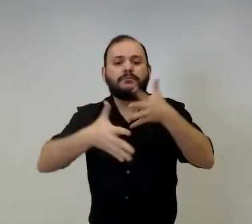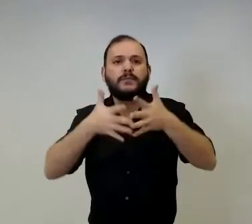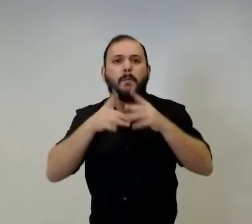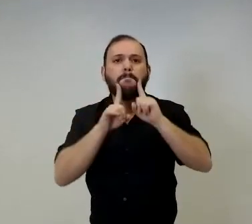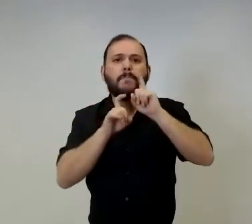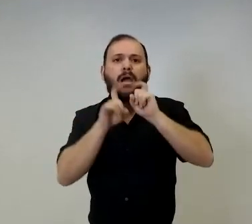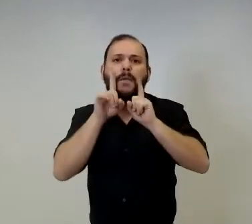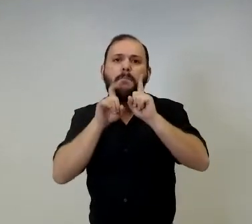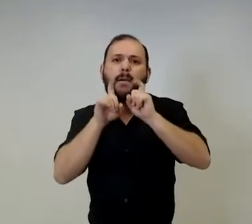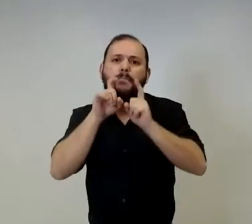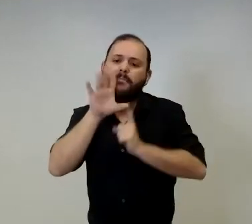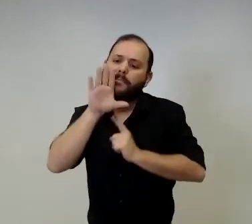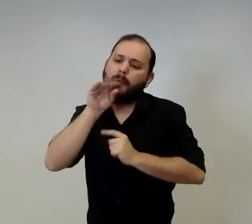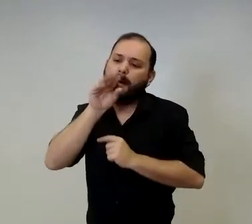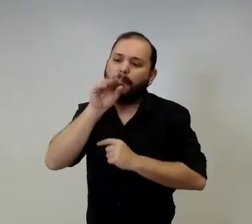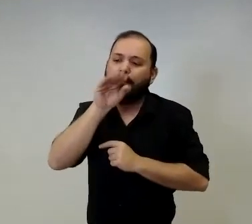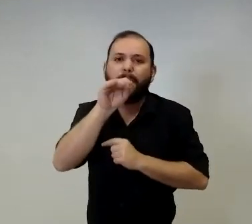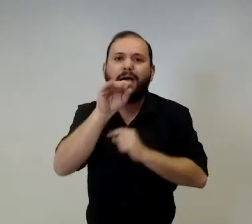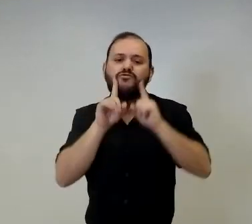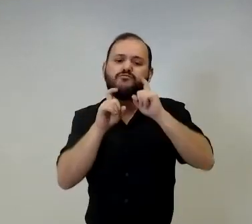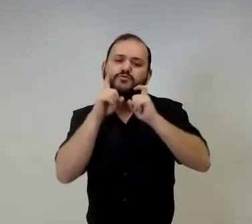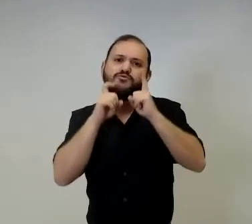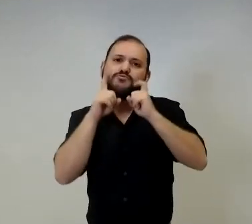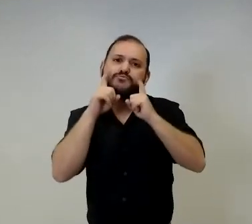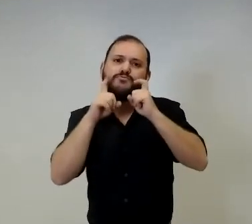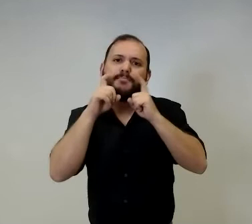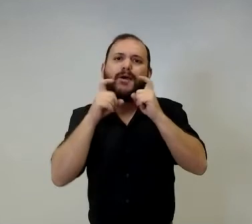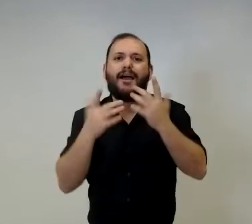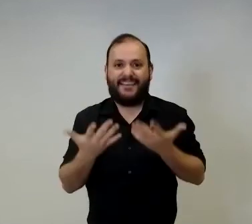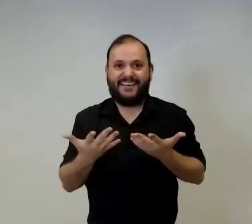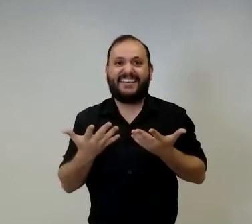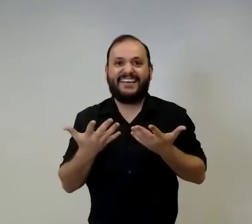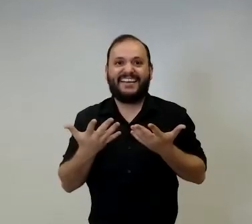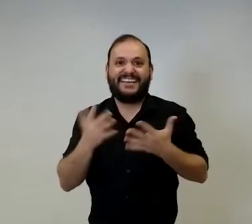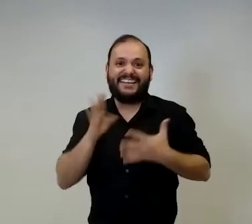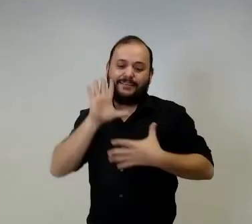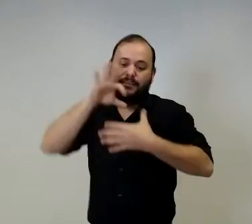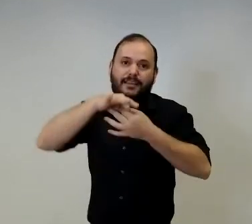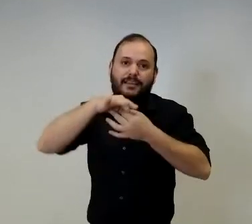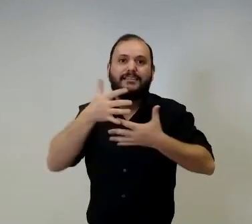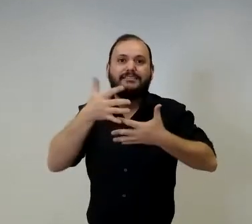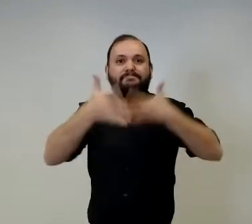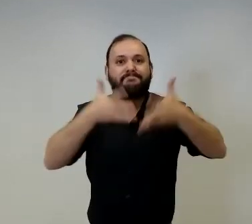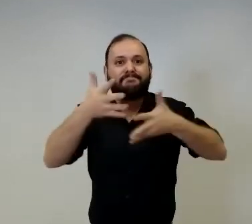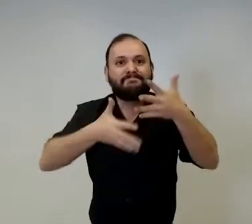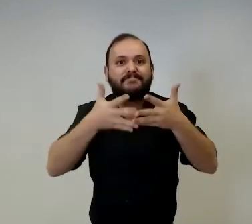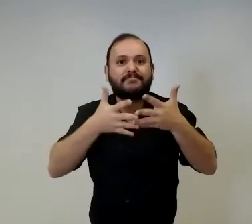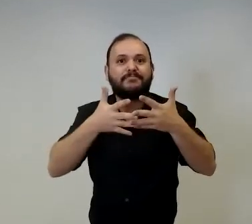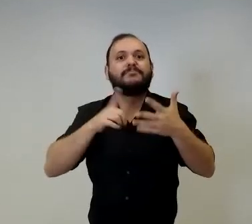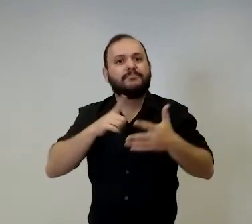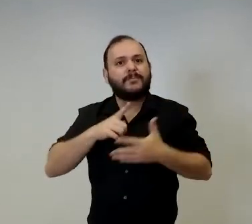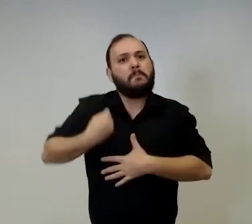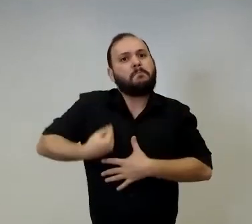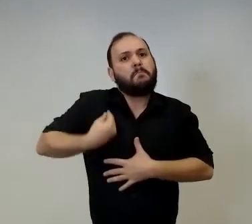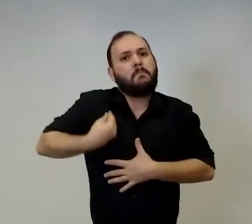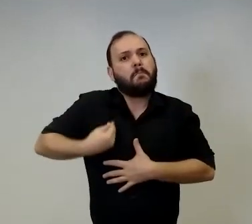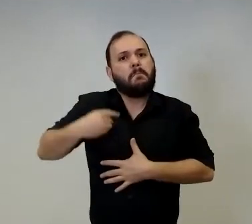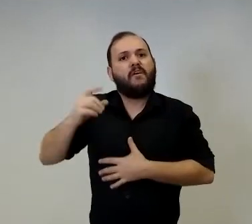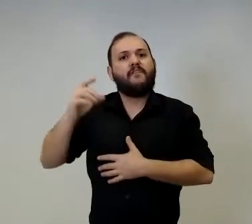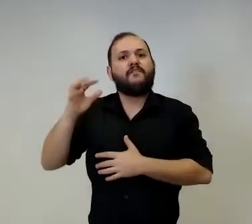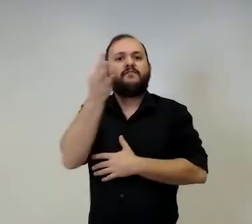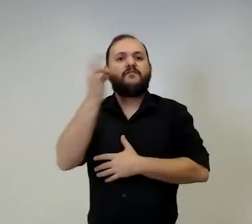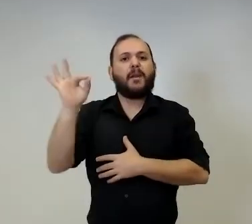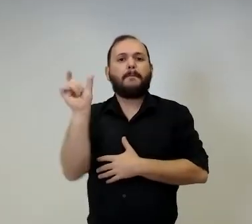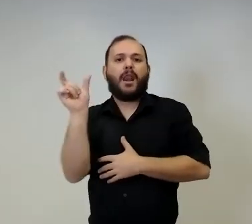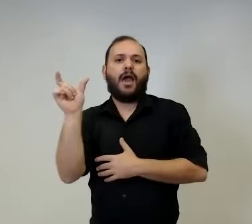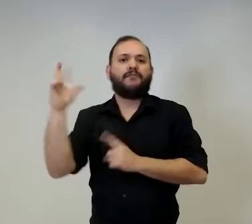sorts of means by which the French word came through. And she said, and this is